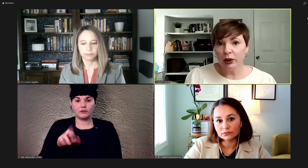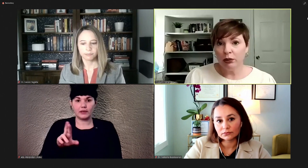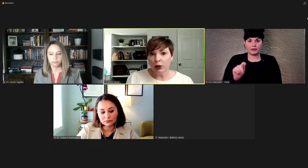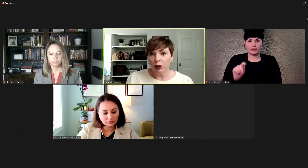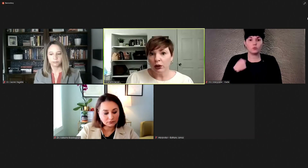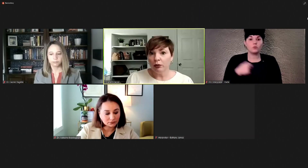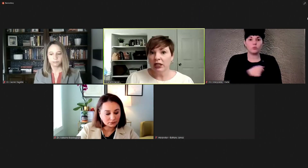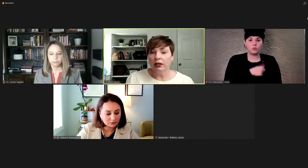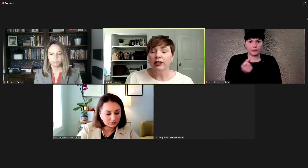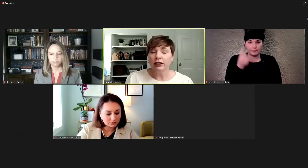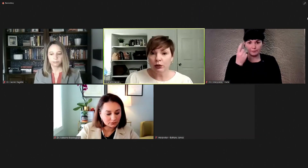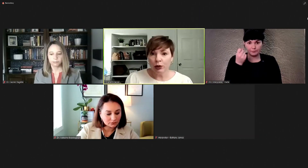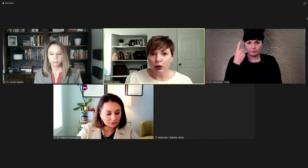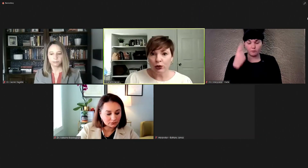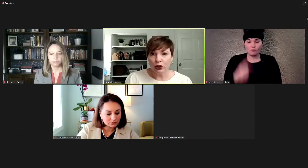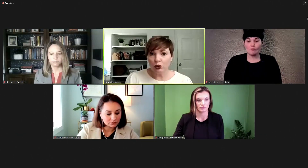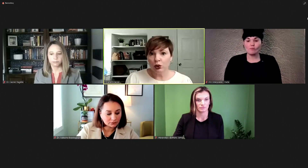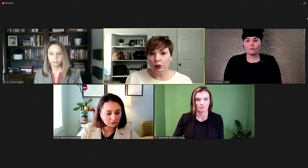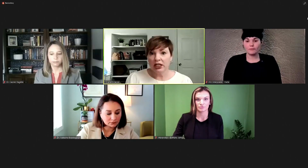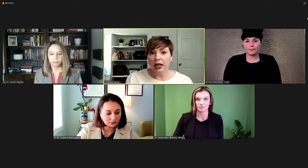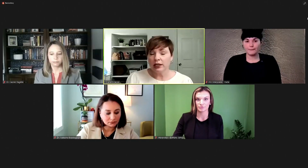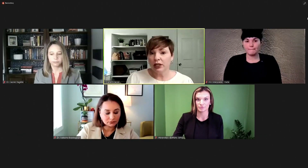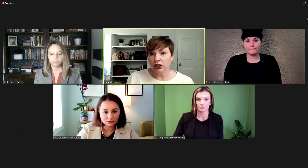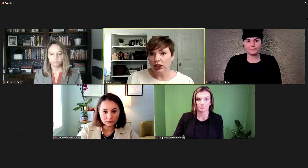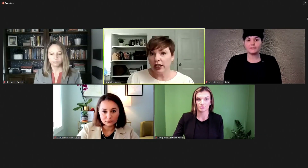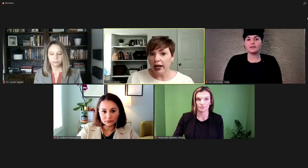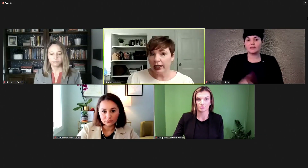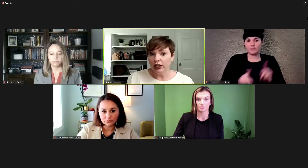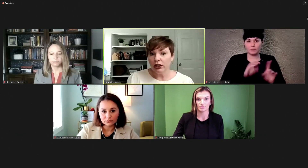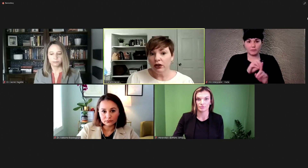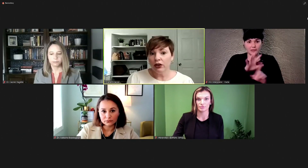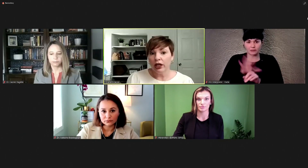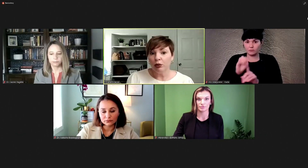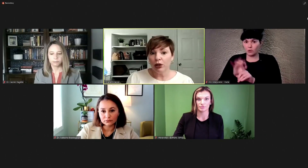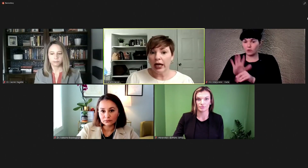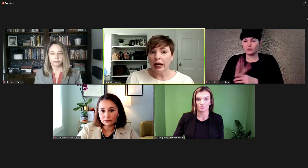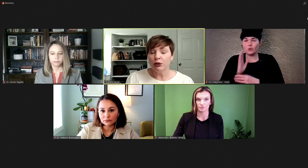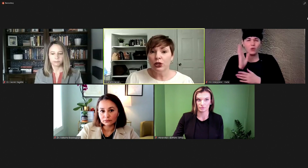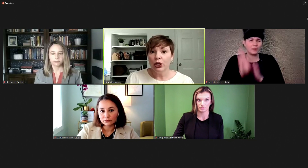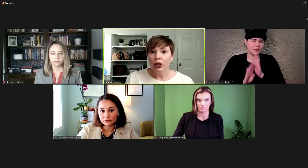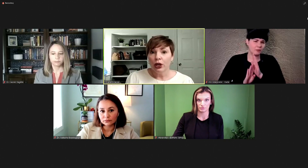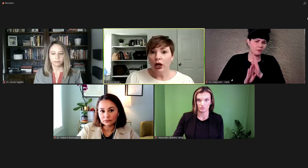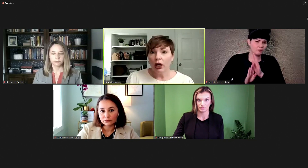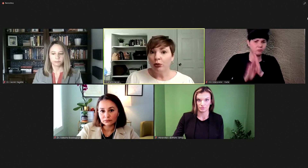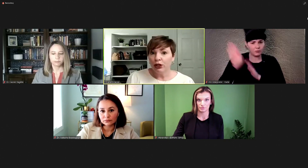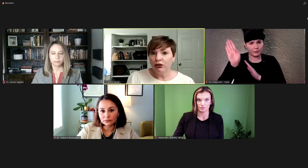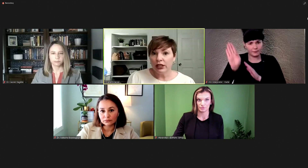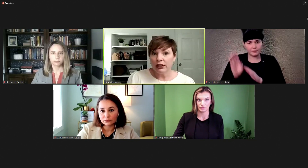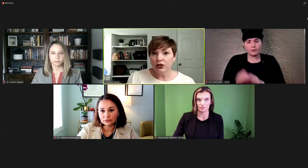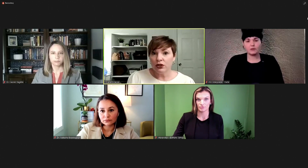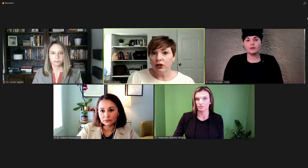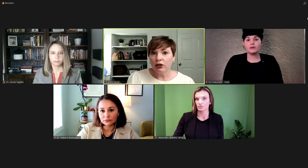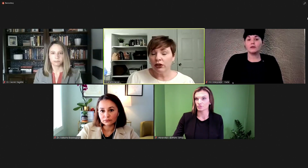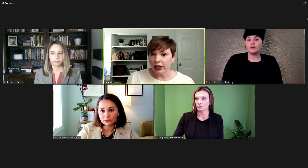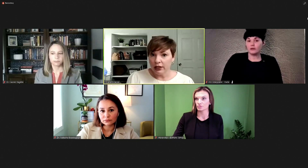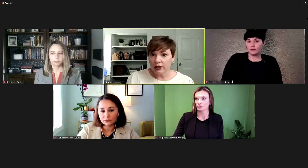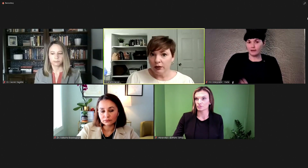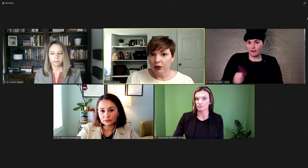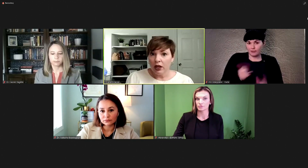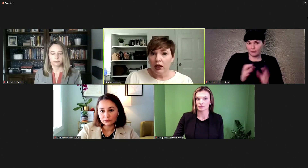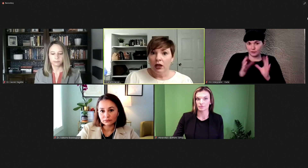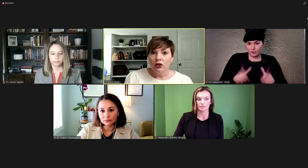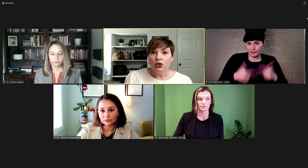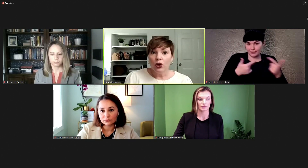of people being exposed will be exponentially higher than perhaps previous